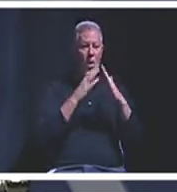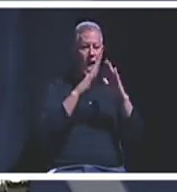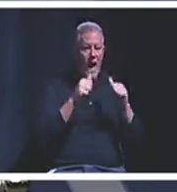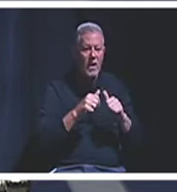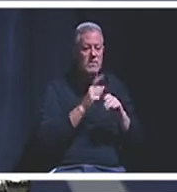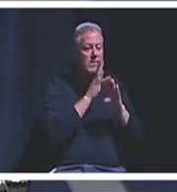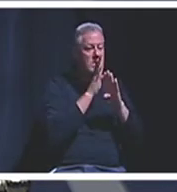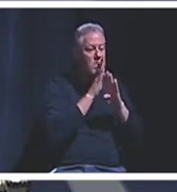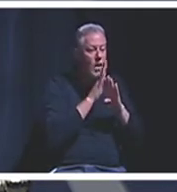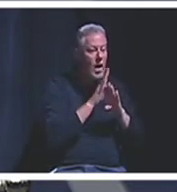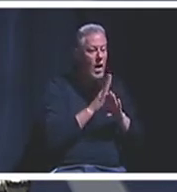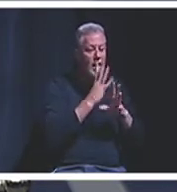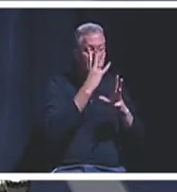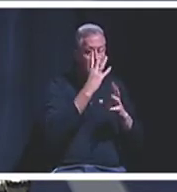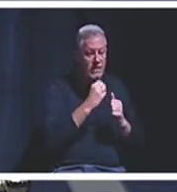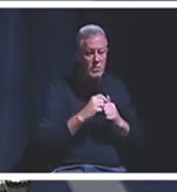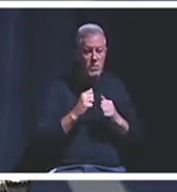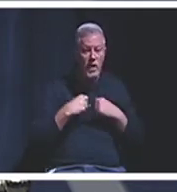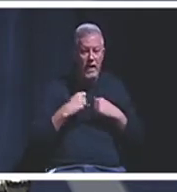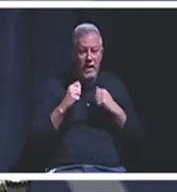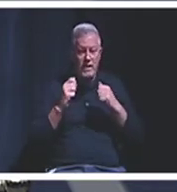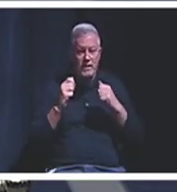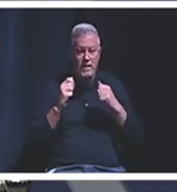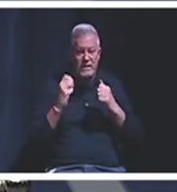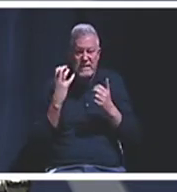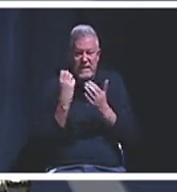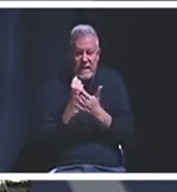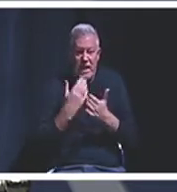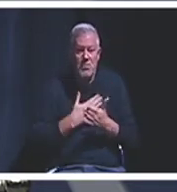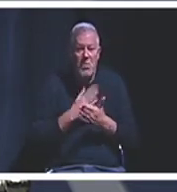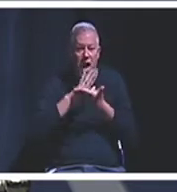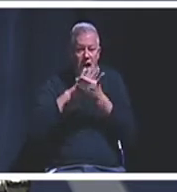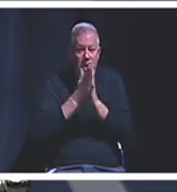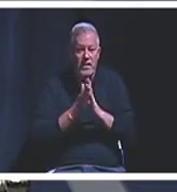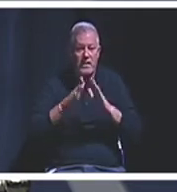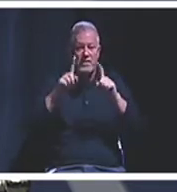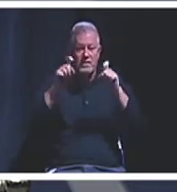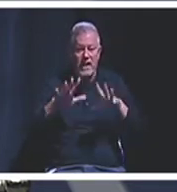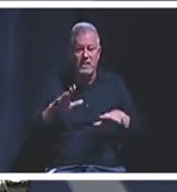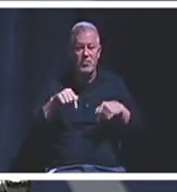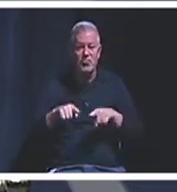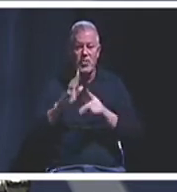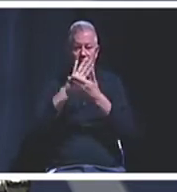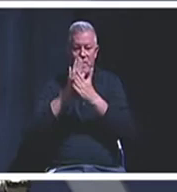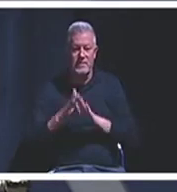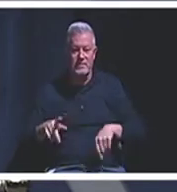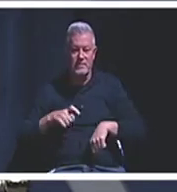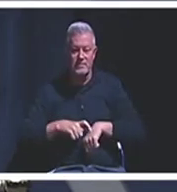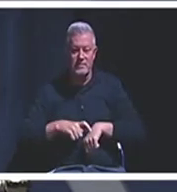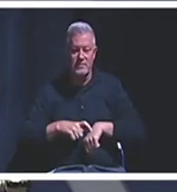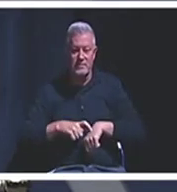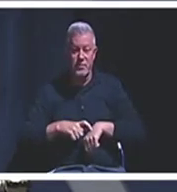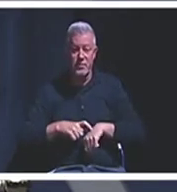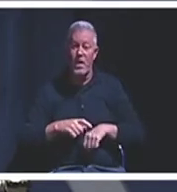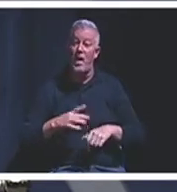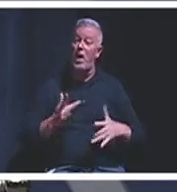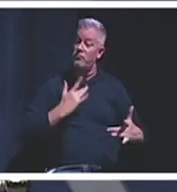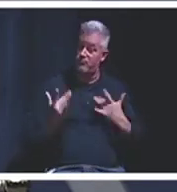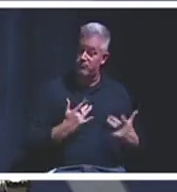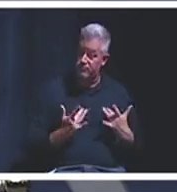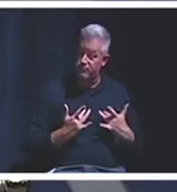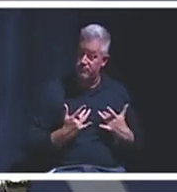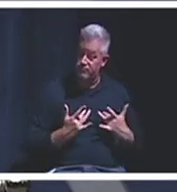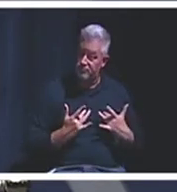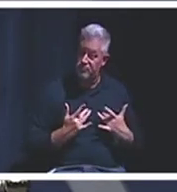asleep and quiet, just so that I could take my quizzes in peace. Well, it was quite an adventure, and it was